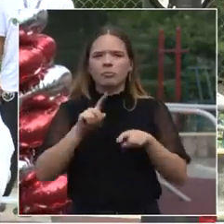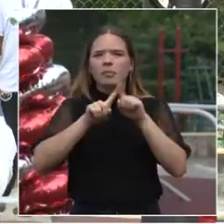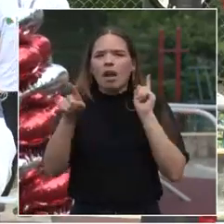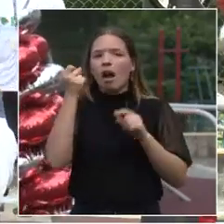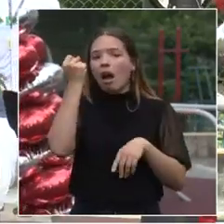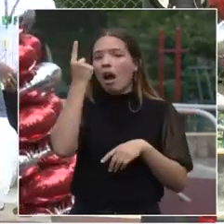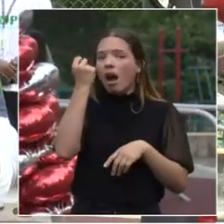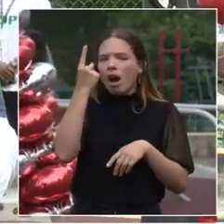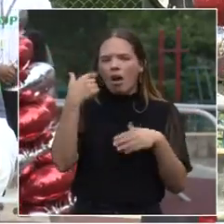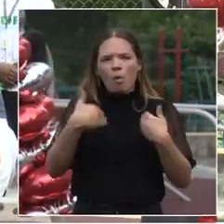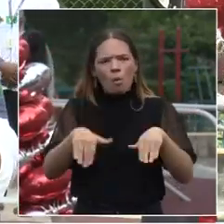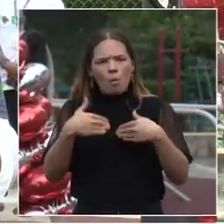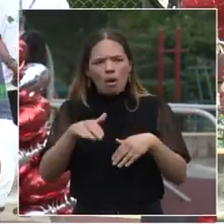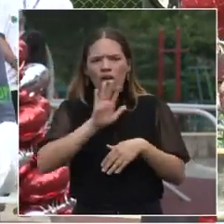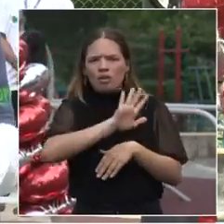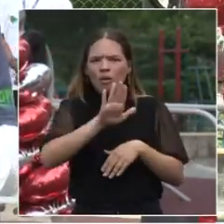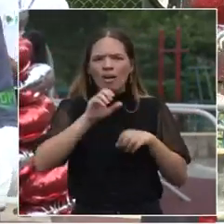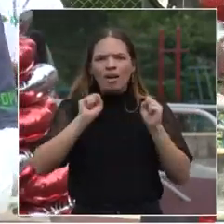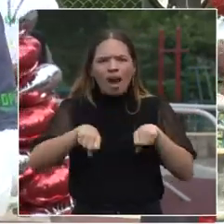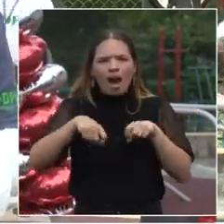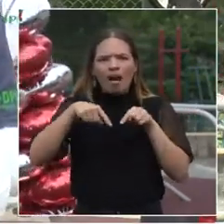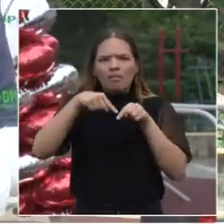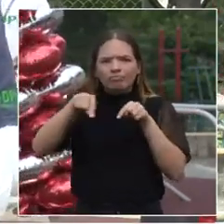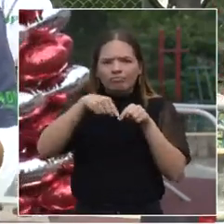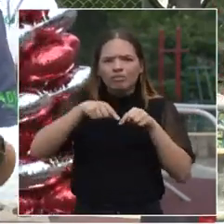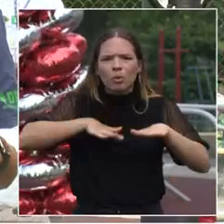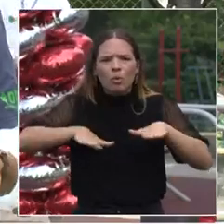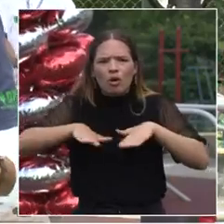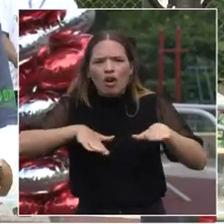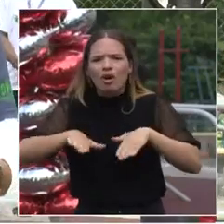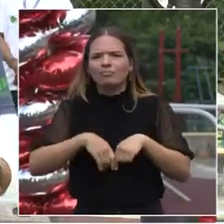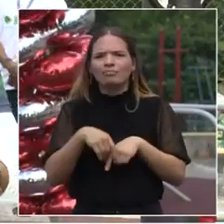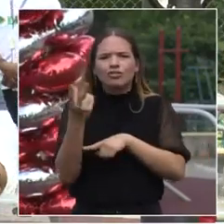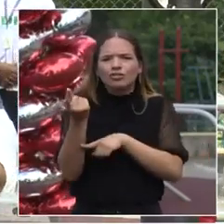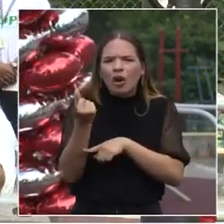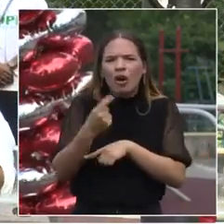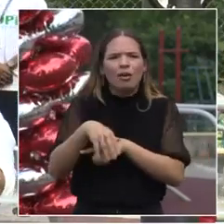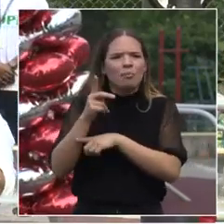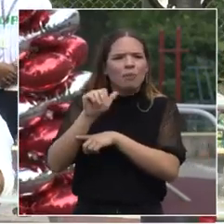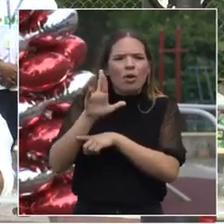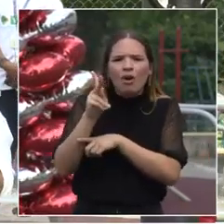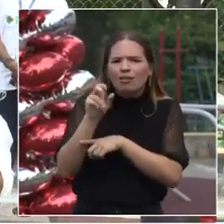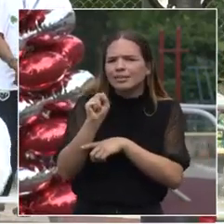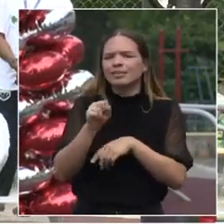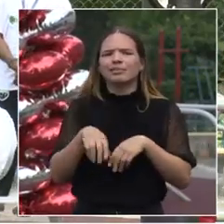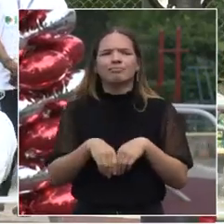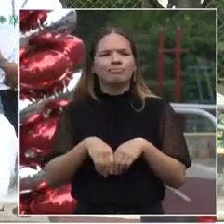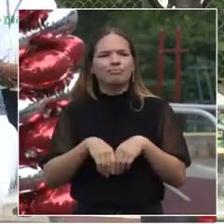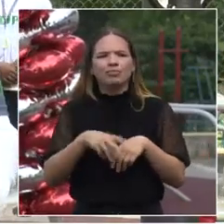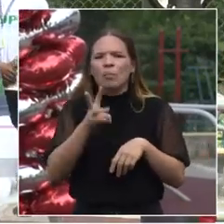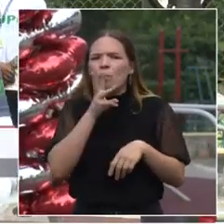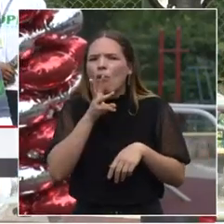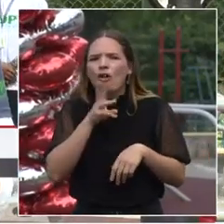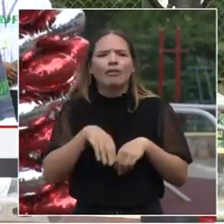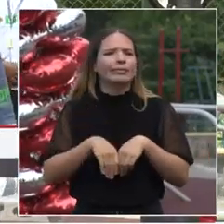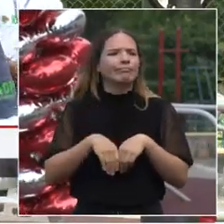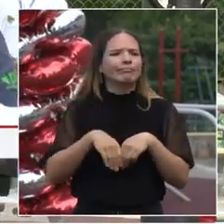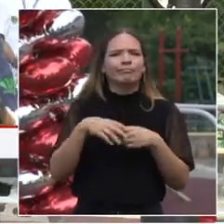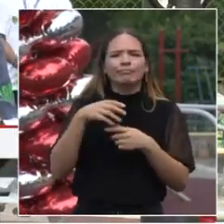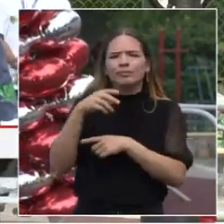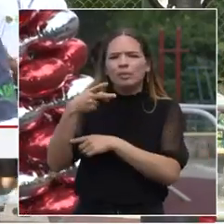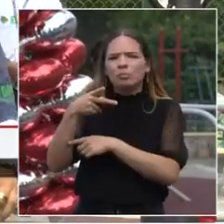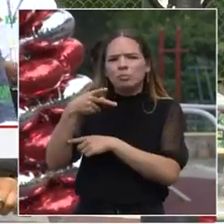walkability to our recreation assets, our dog parks, our pools, our spray parks, our fitness facility. And this investment goes a long way